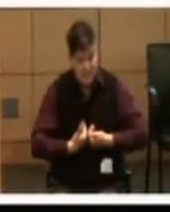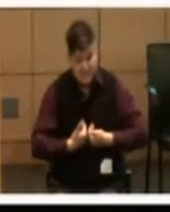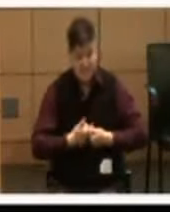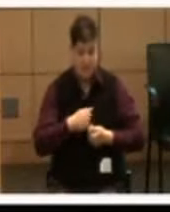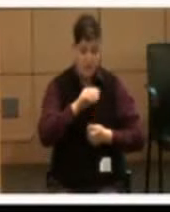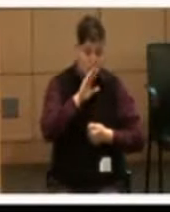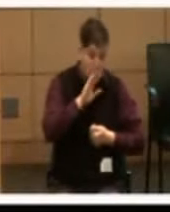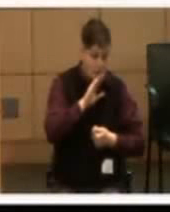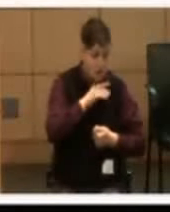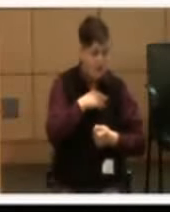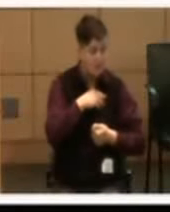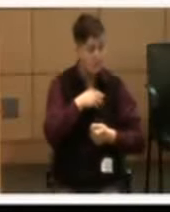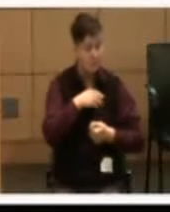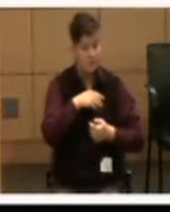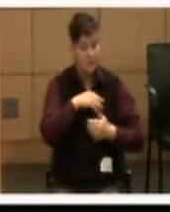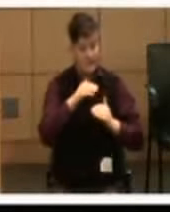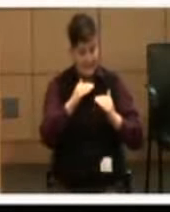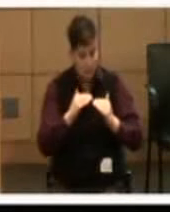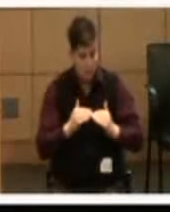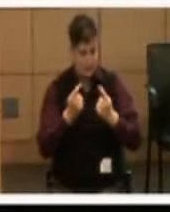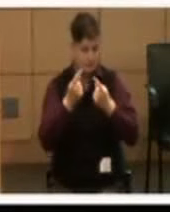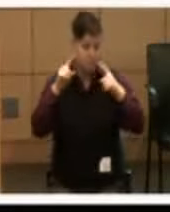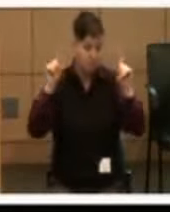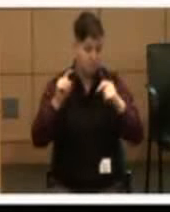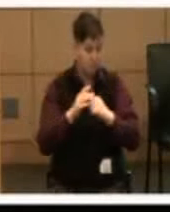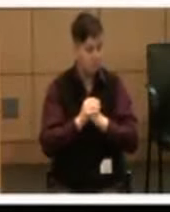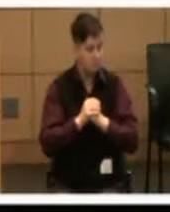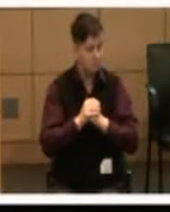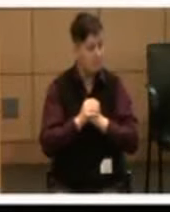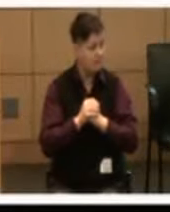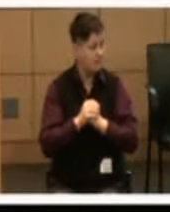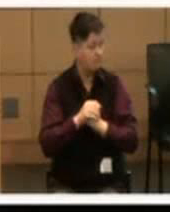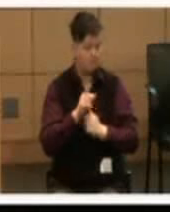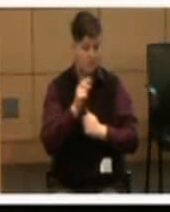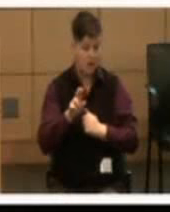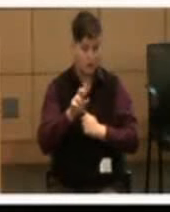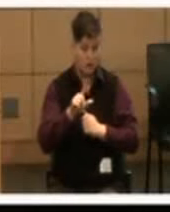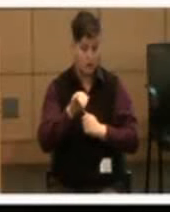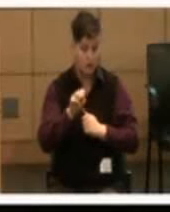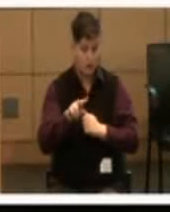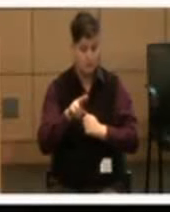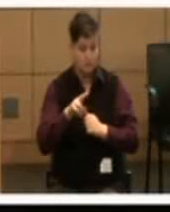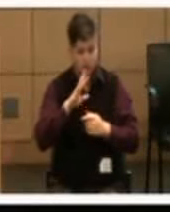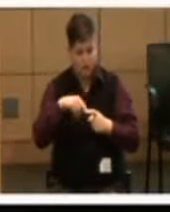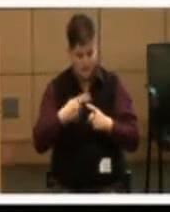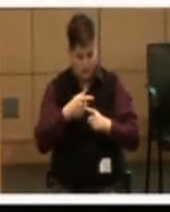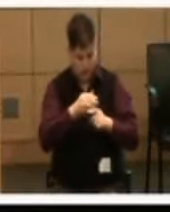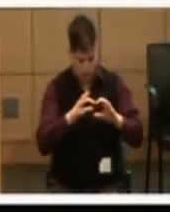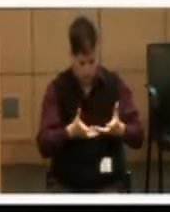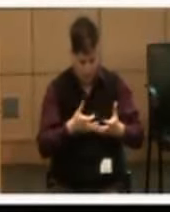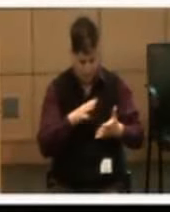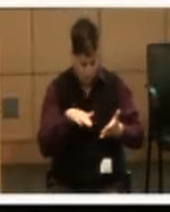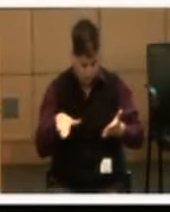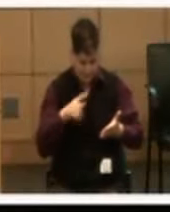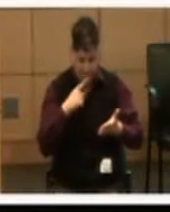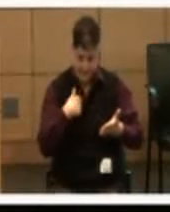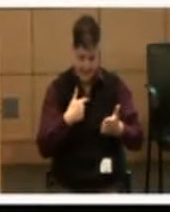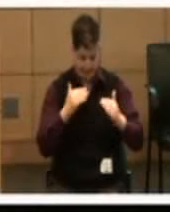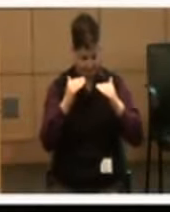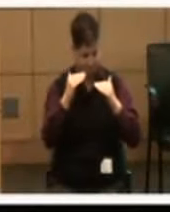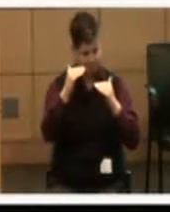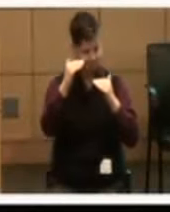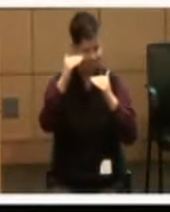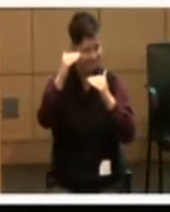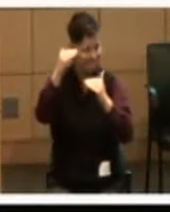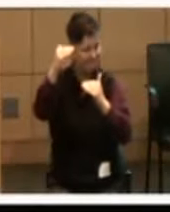Dr. Liu has reported on her cohort of children, and we've got some really great information about that. And so some of